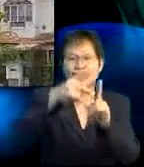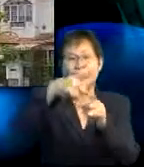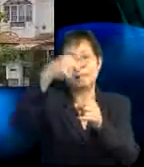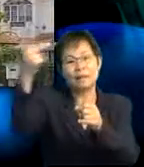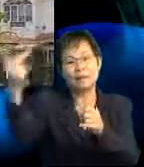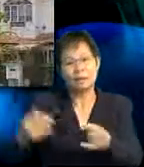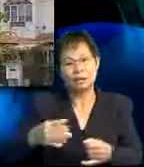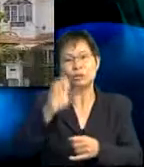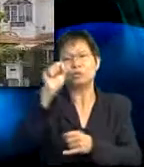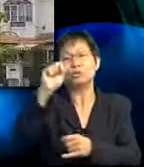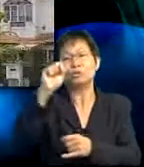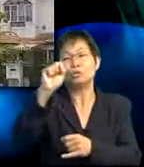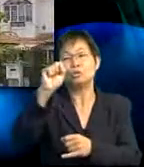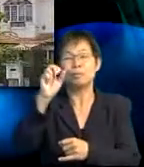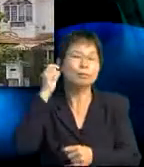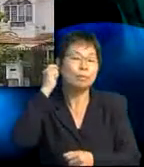Subang Bestari.